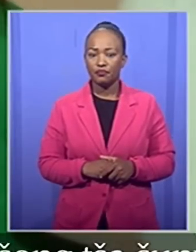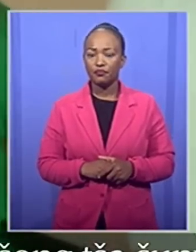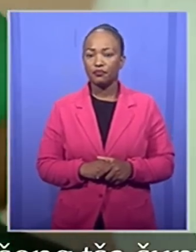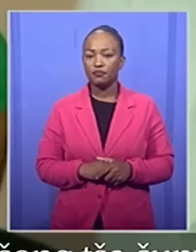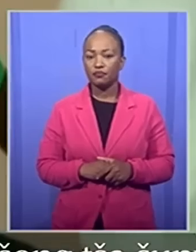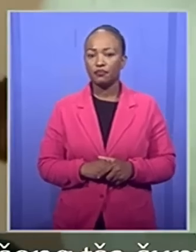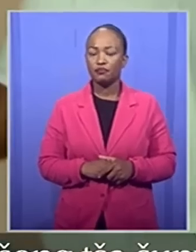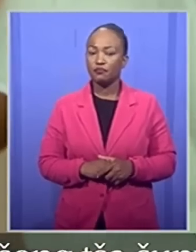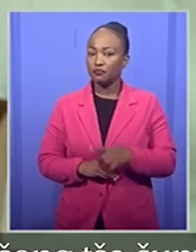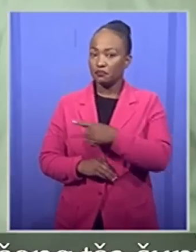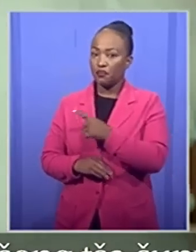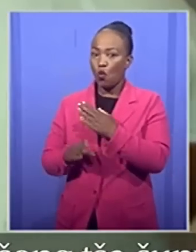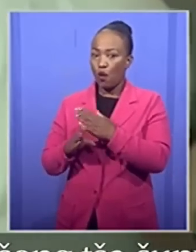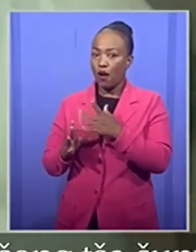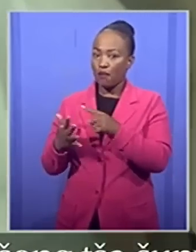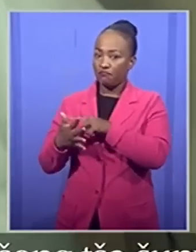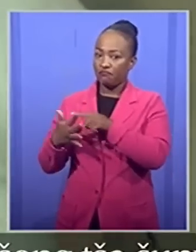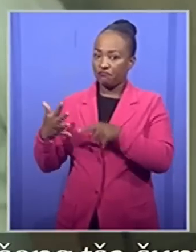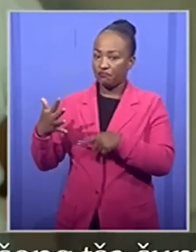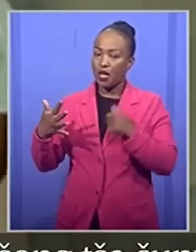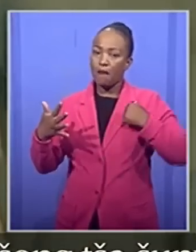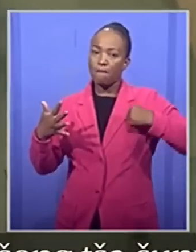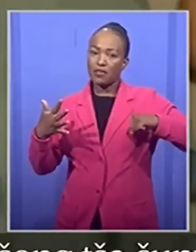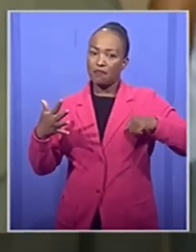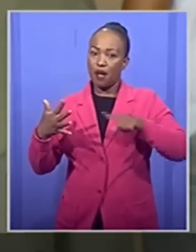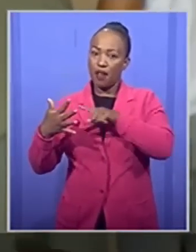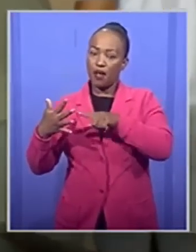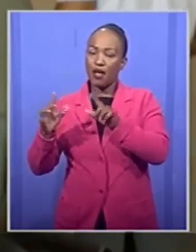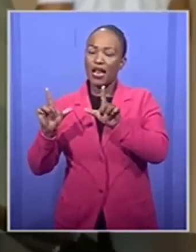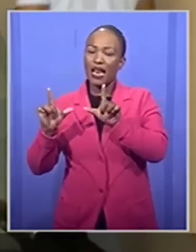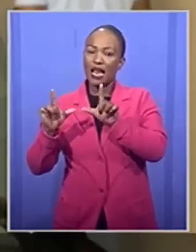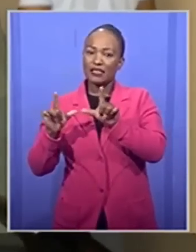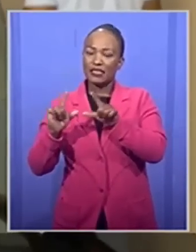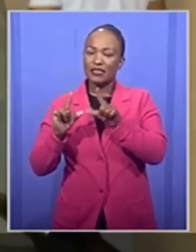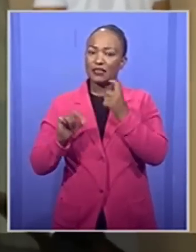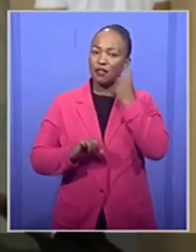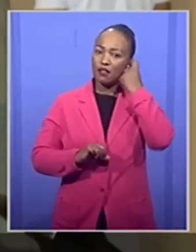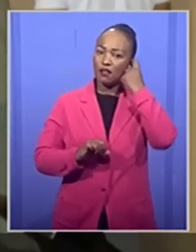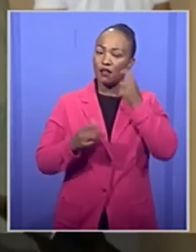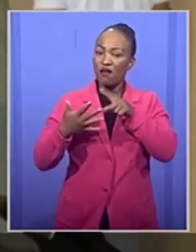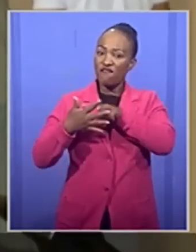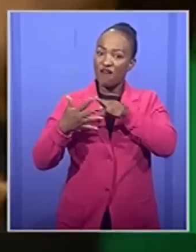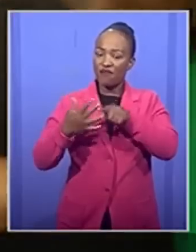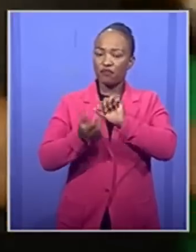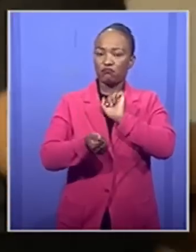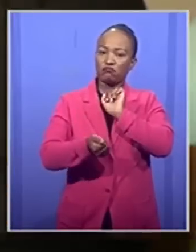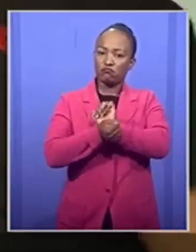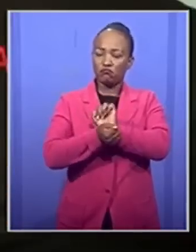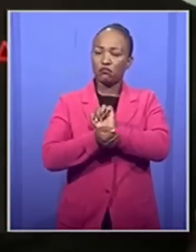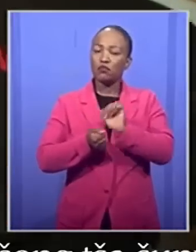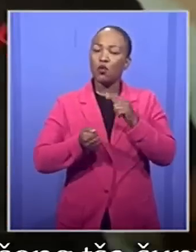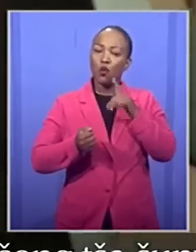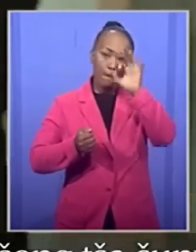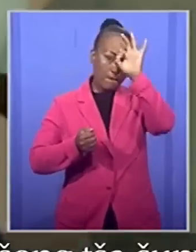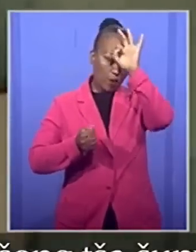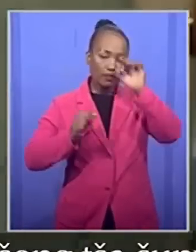Bašomi ba bahlano ba mmasepala go akaretša balekodi ba di-license le ditleleke ba golegilwe morago ga dinyakišo tšeo di tseneletšego tša maphodisa